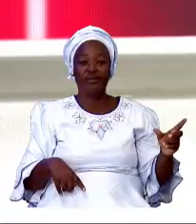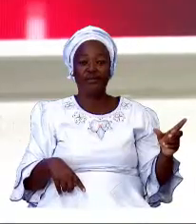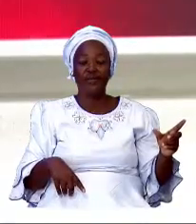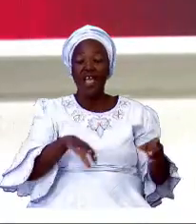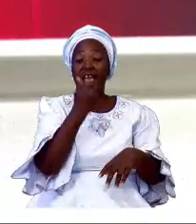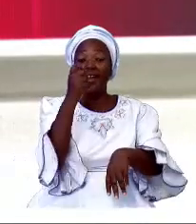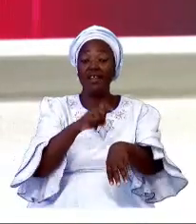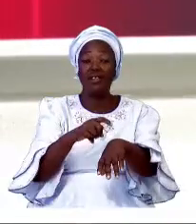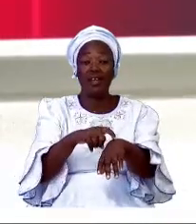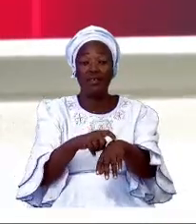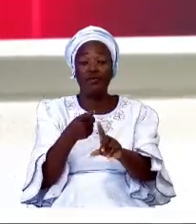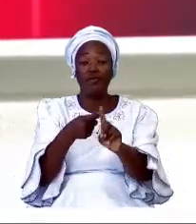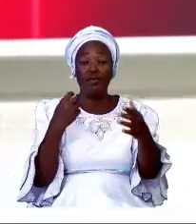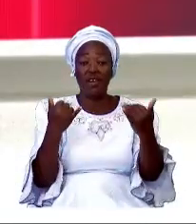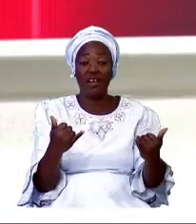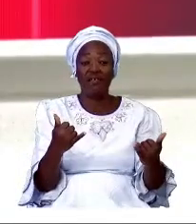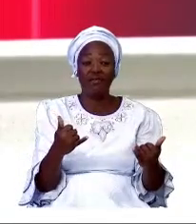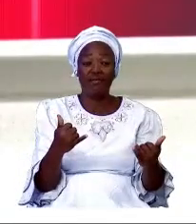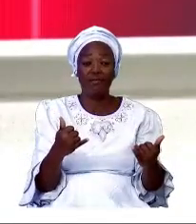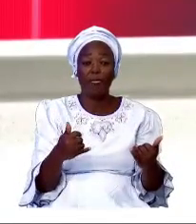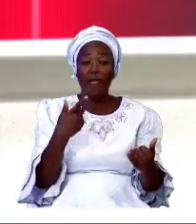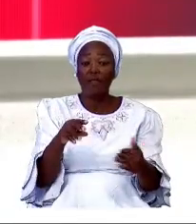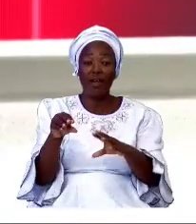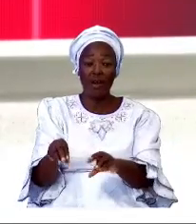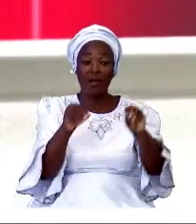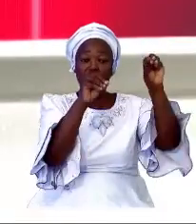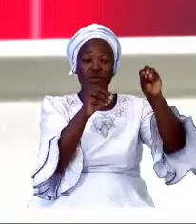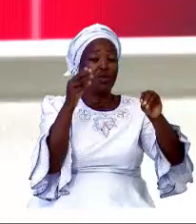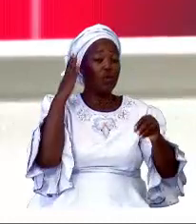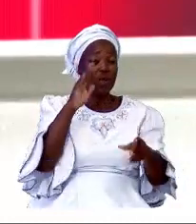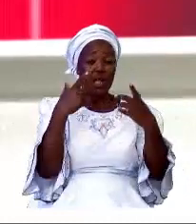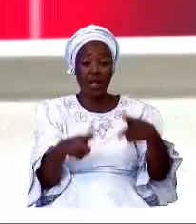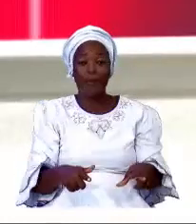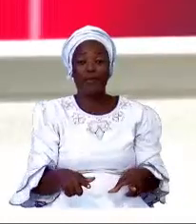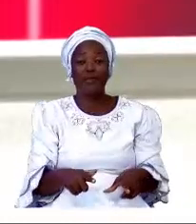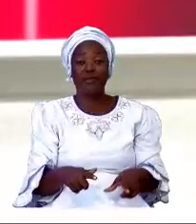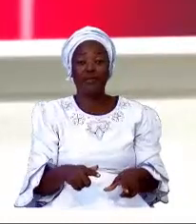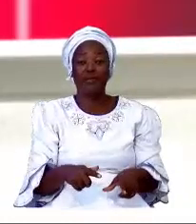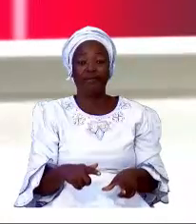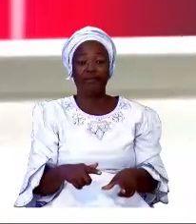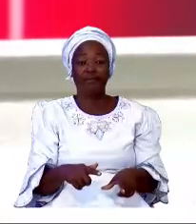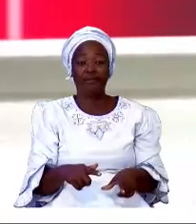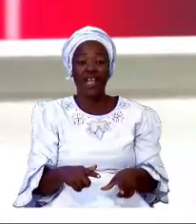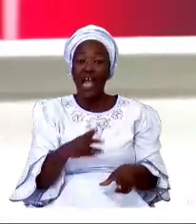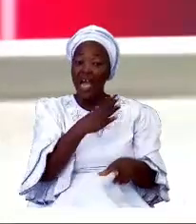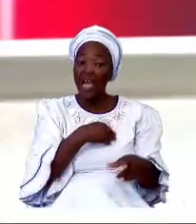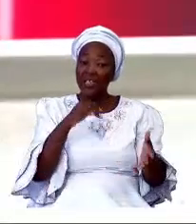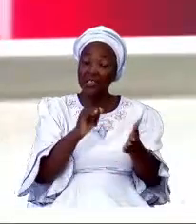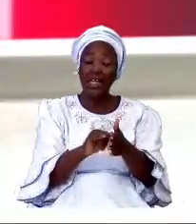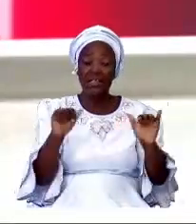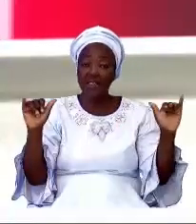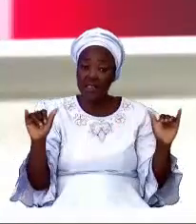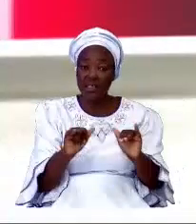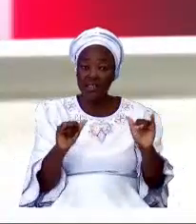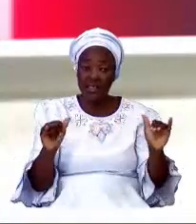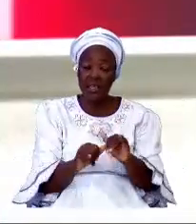for the coming of the Lord. Any moment from now, the rapture will take